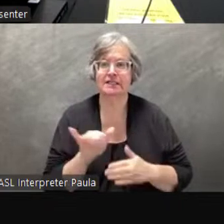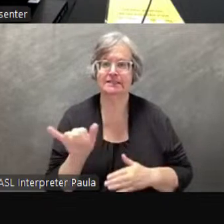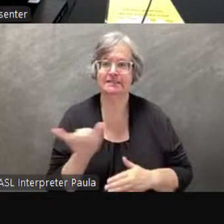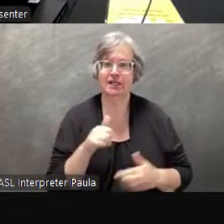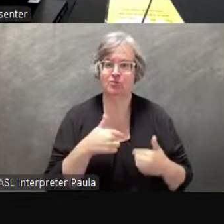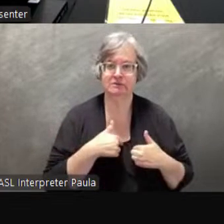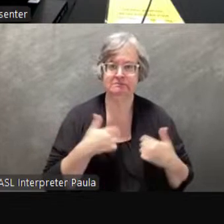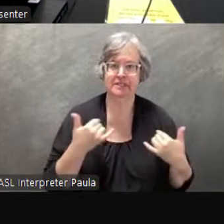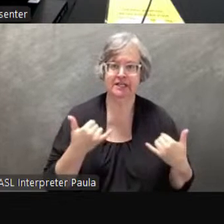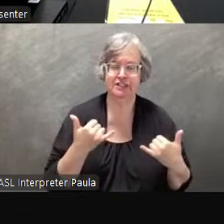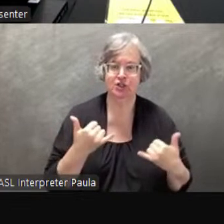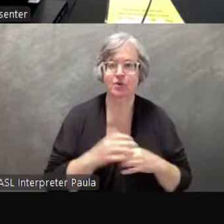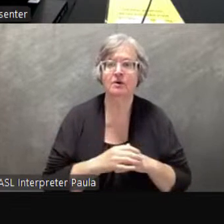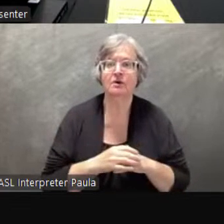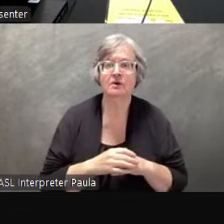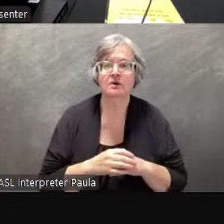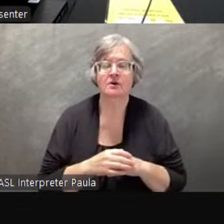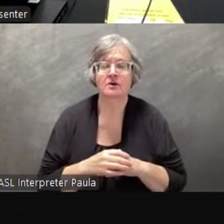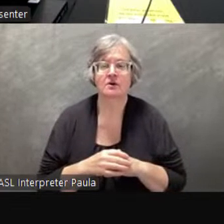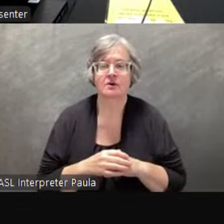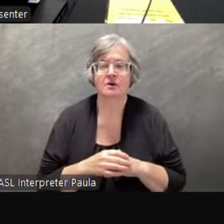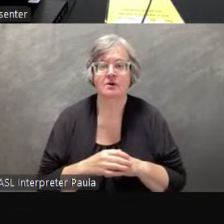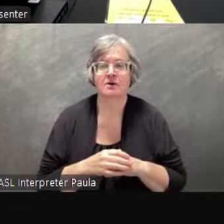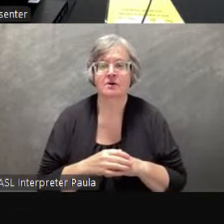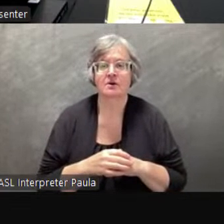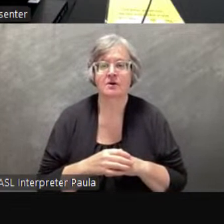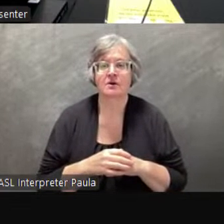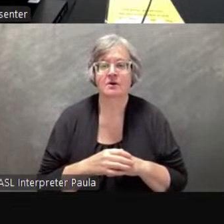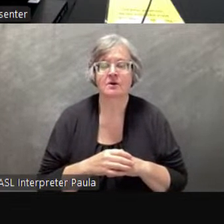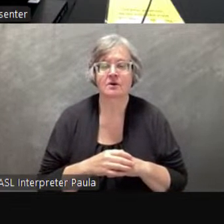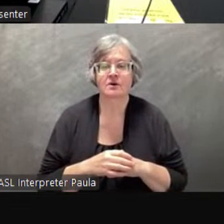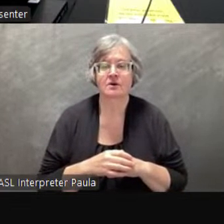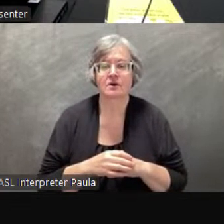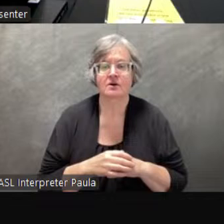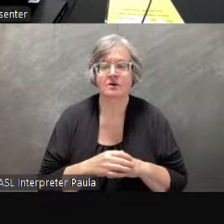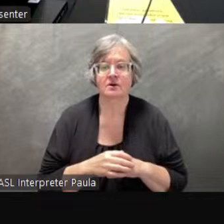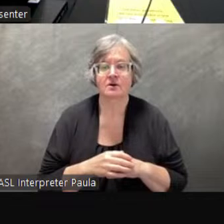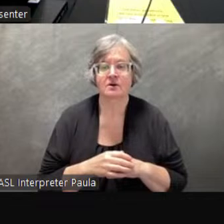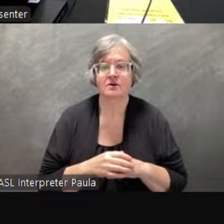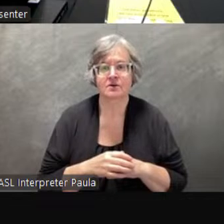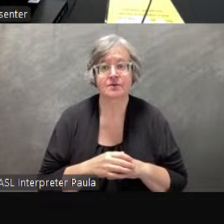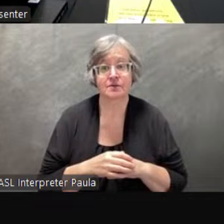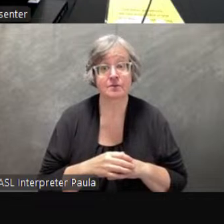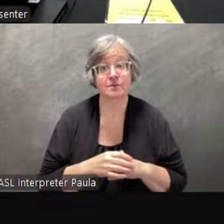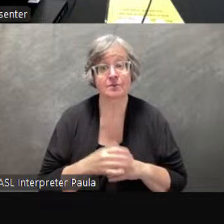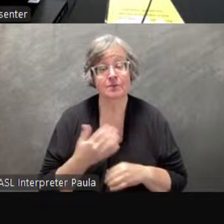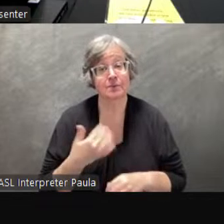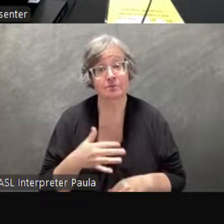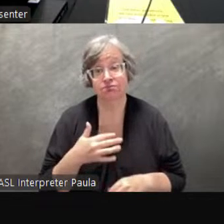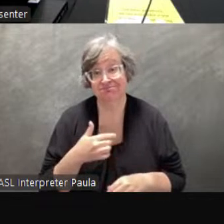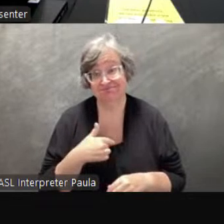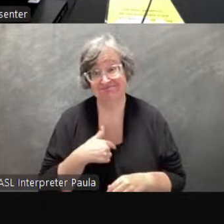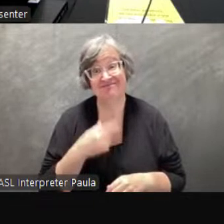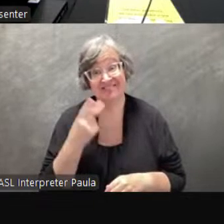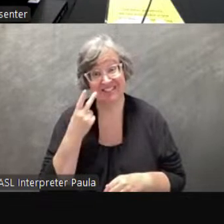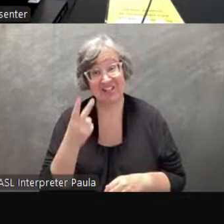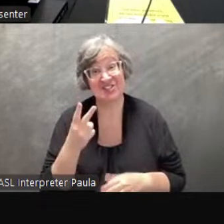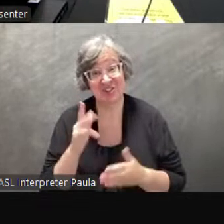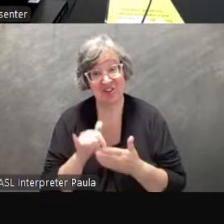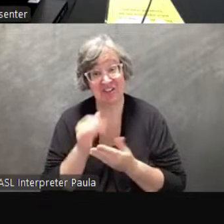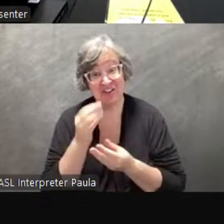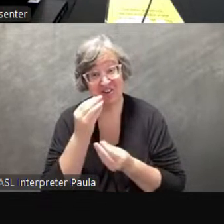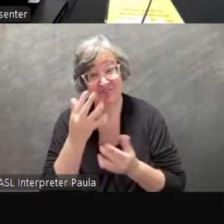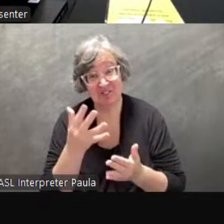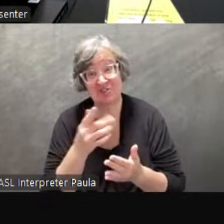it today. And I think that as troubling as it was for me to see it, realize